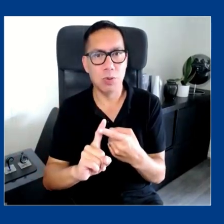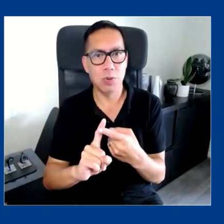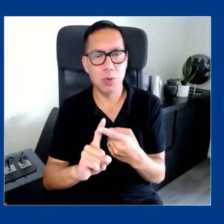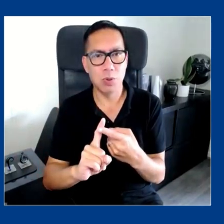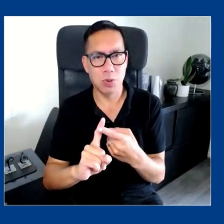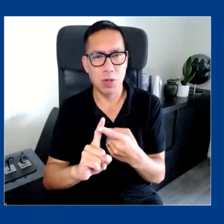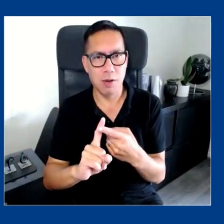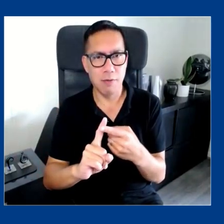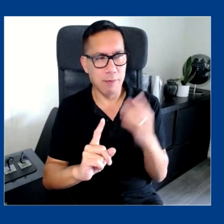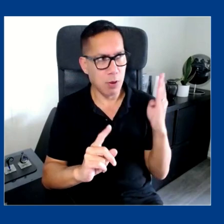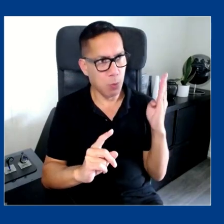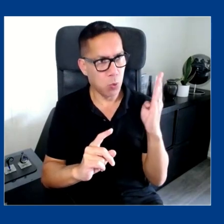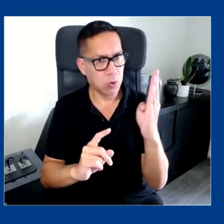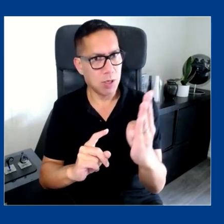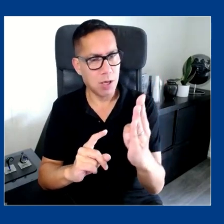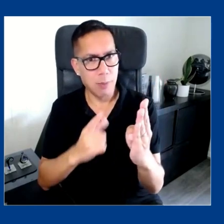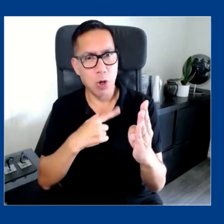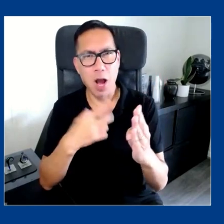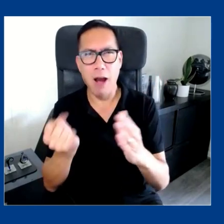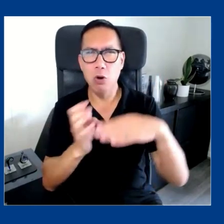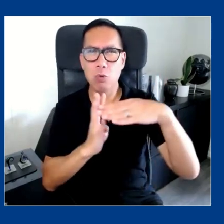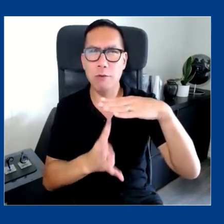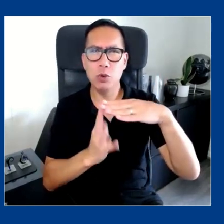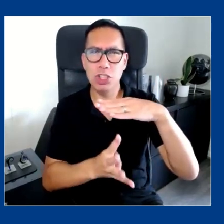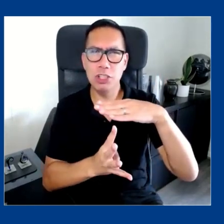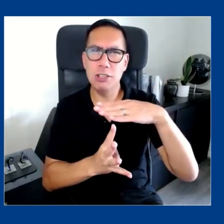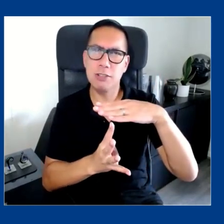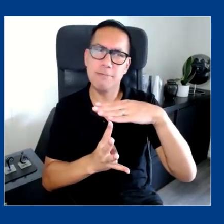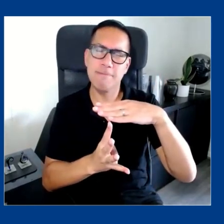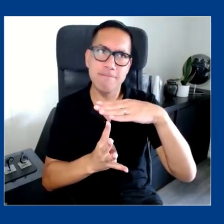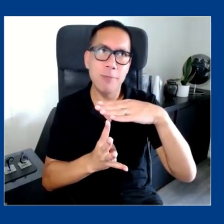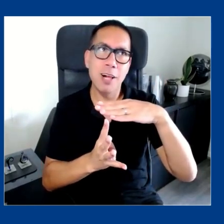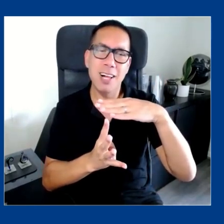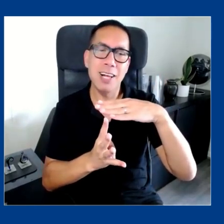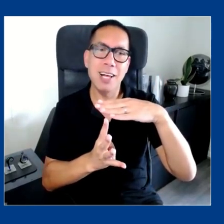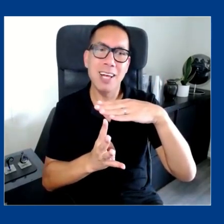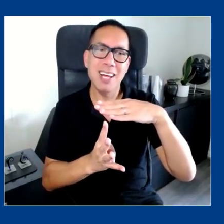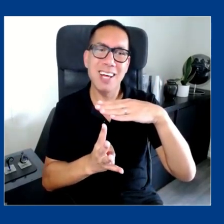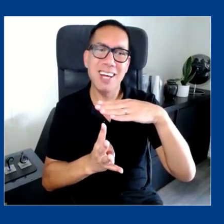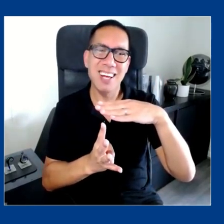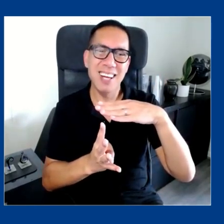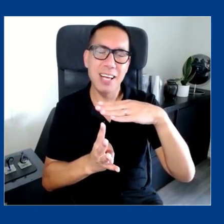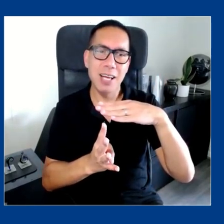the refugees have when they started in